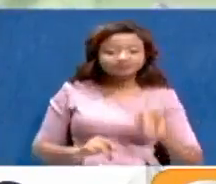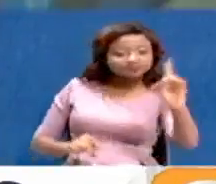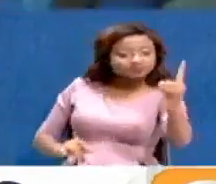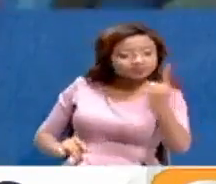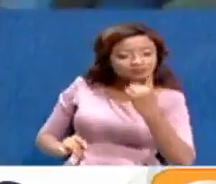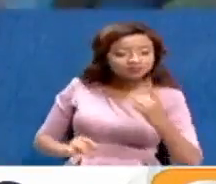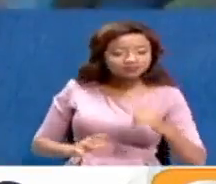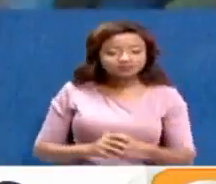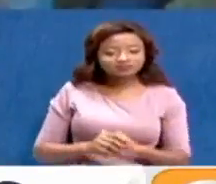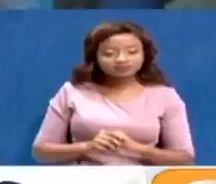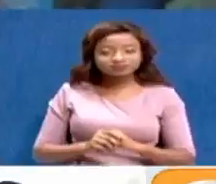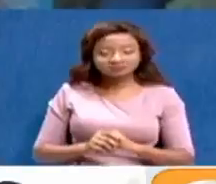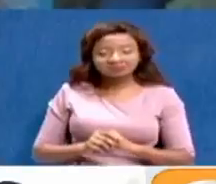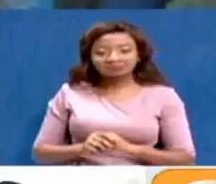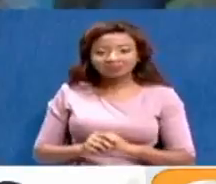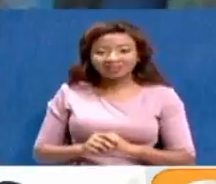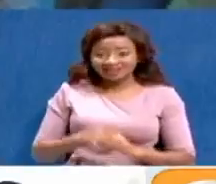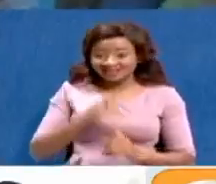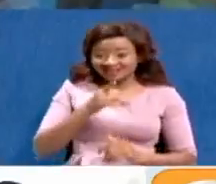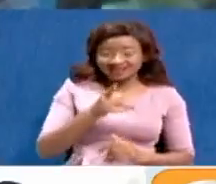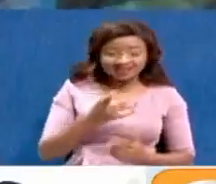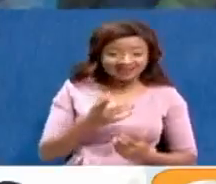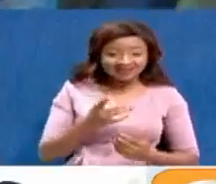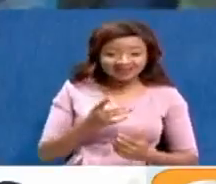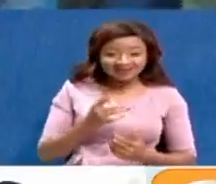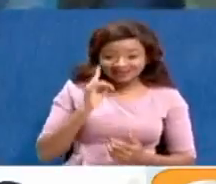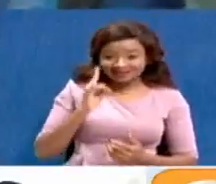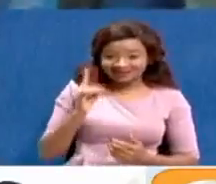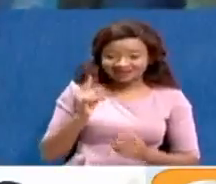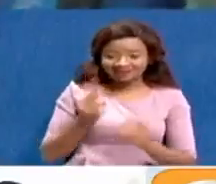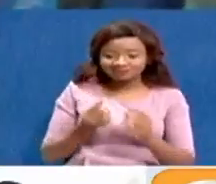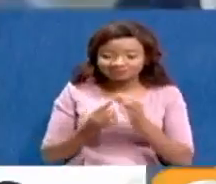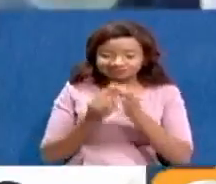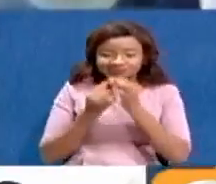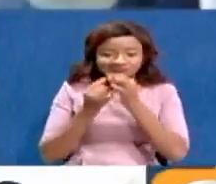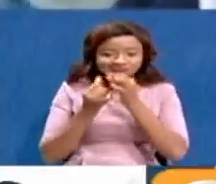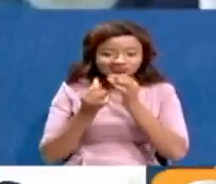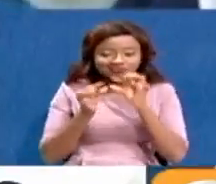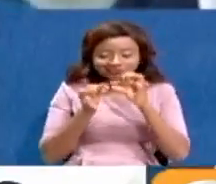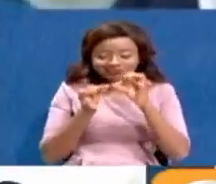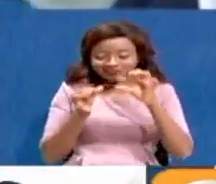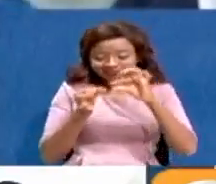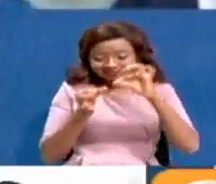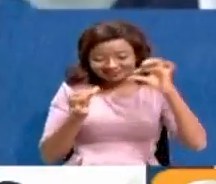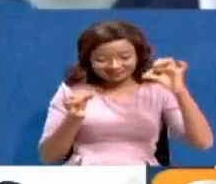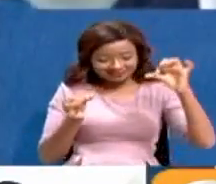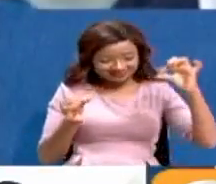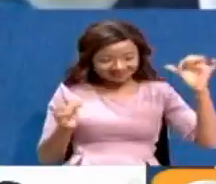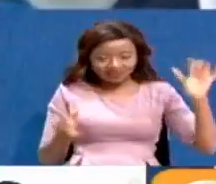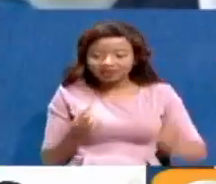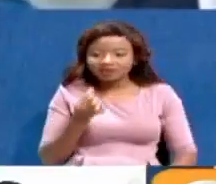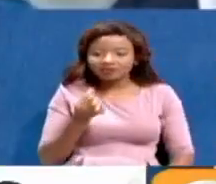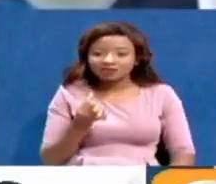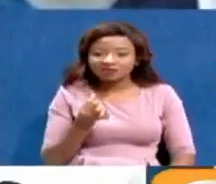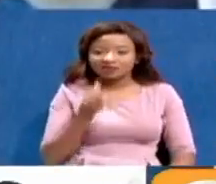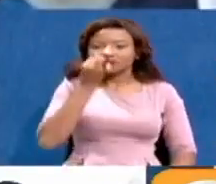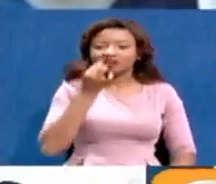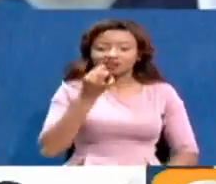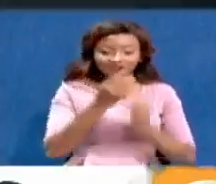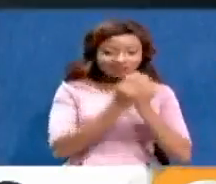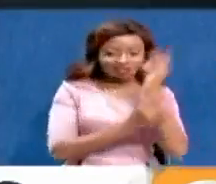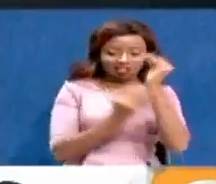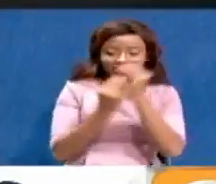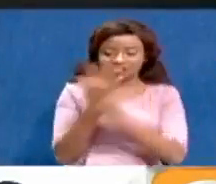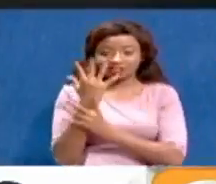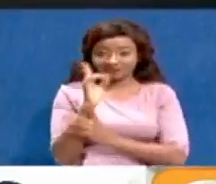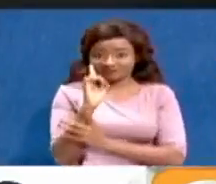for testing. Lakini haitoi sauti ya. And Noah will be that person. Tests are carried out using 2 rubber gloves